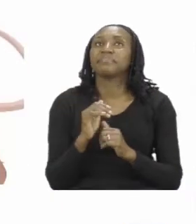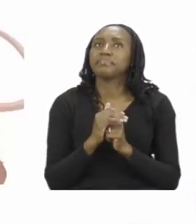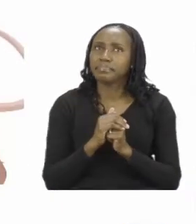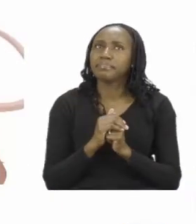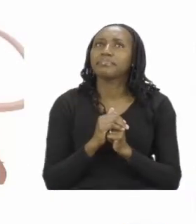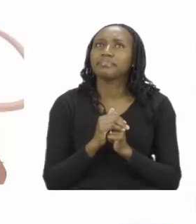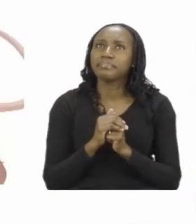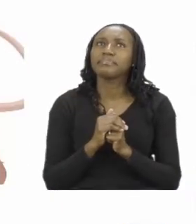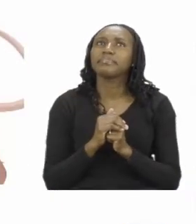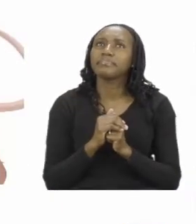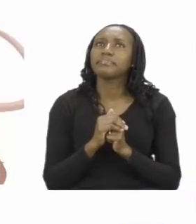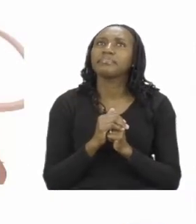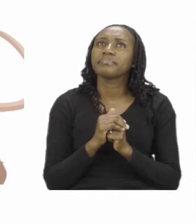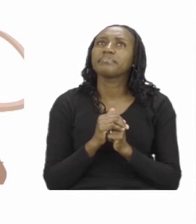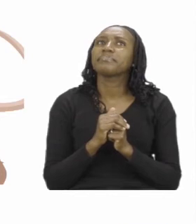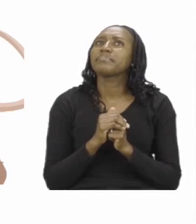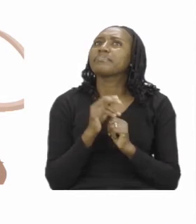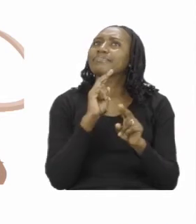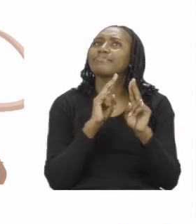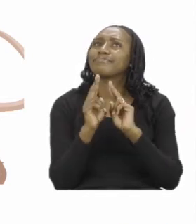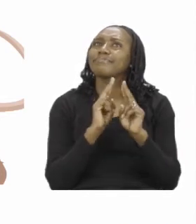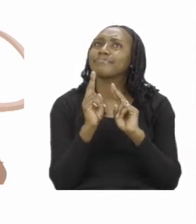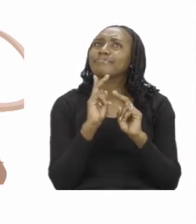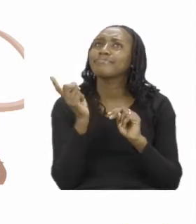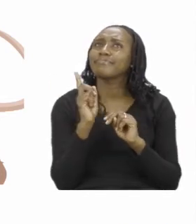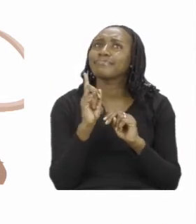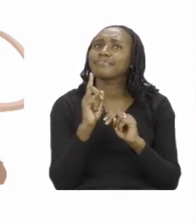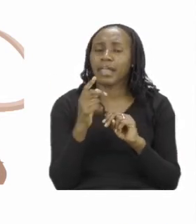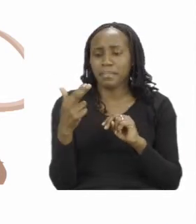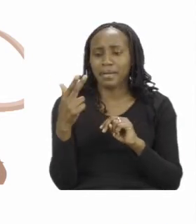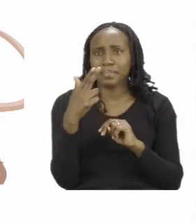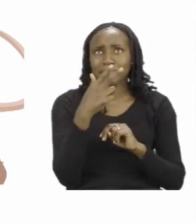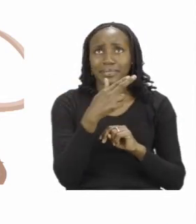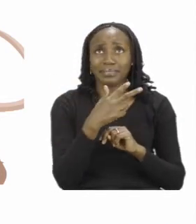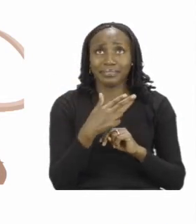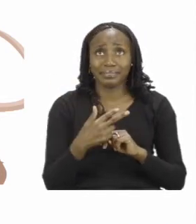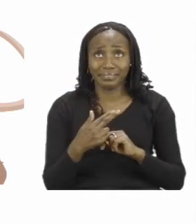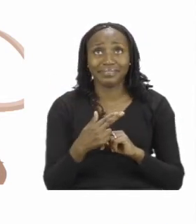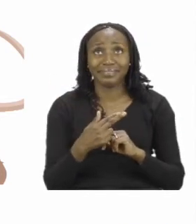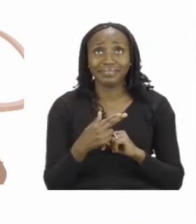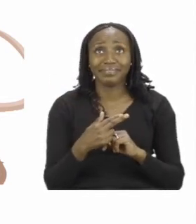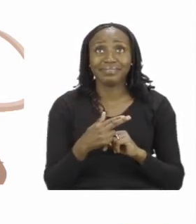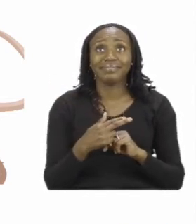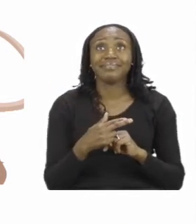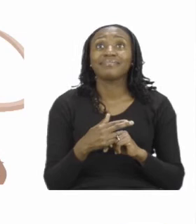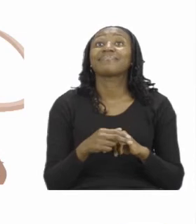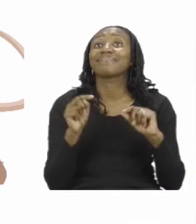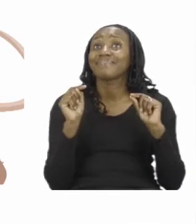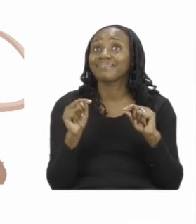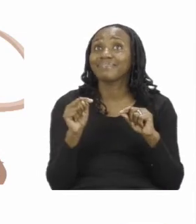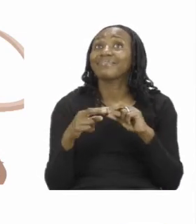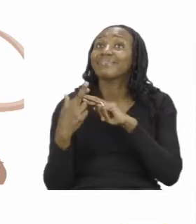page 17, we are going to be doing some cutting. It's going to be our job to cut